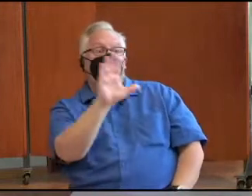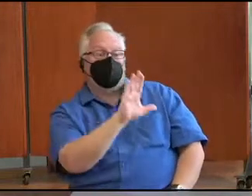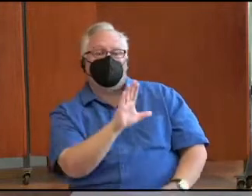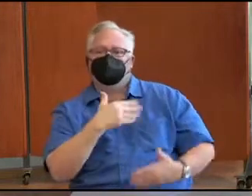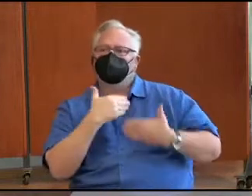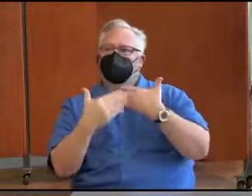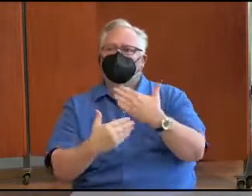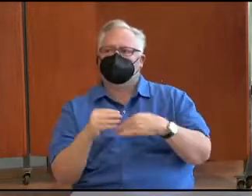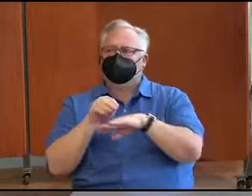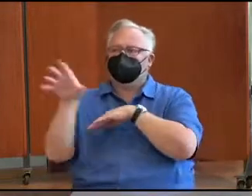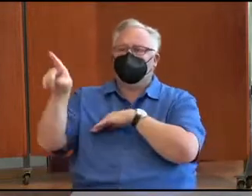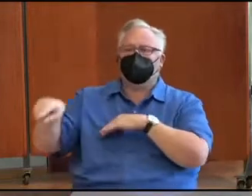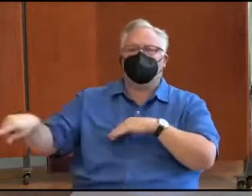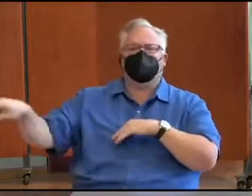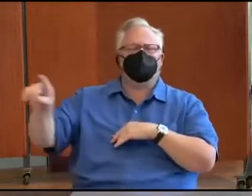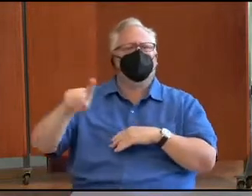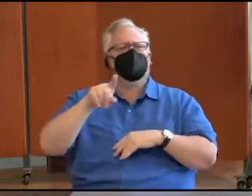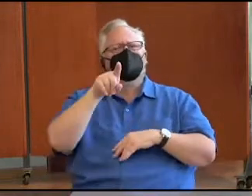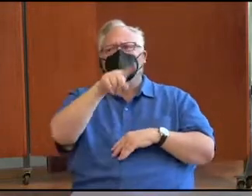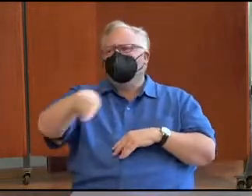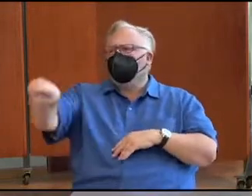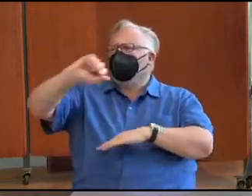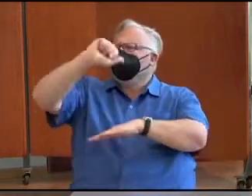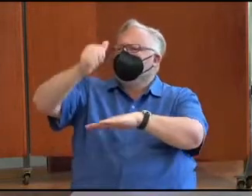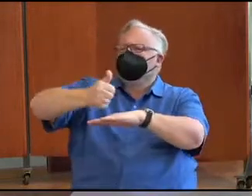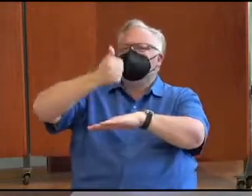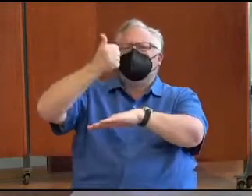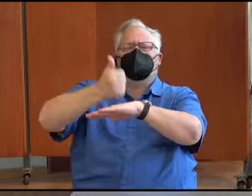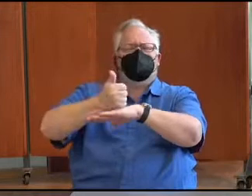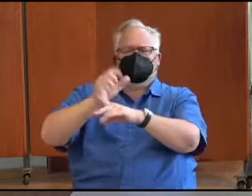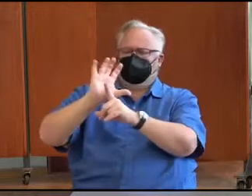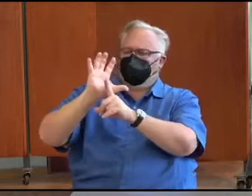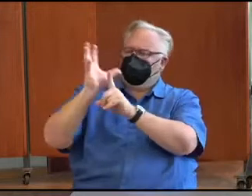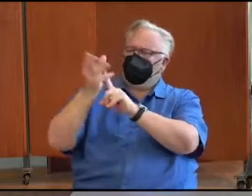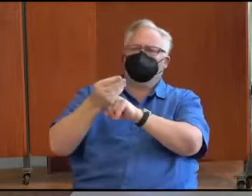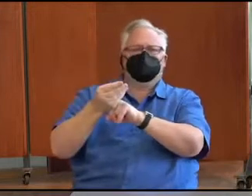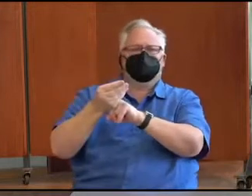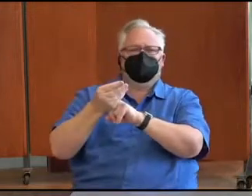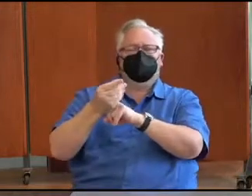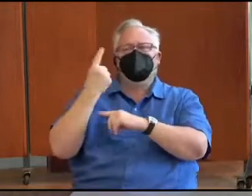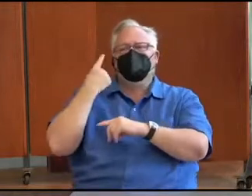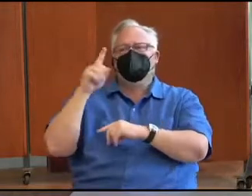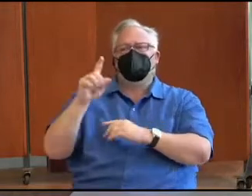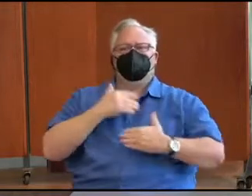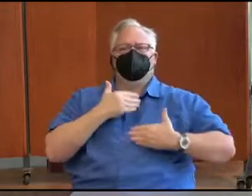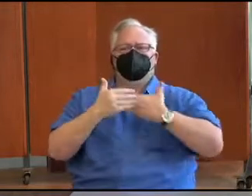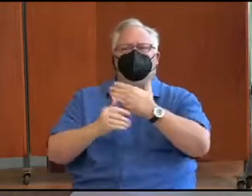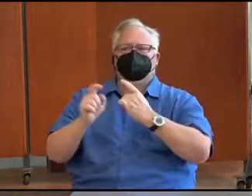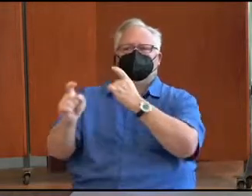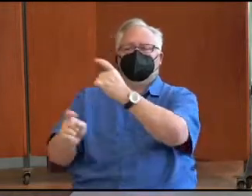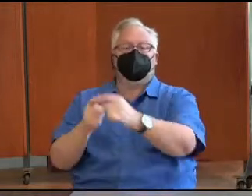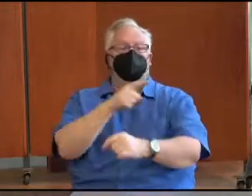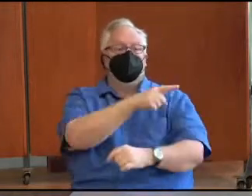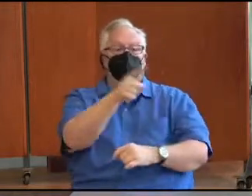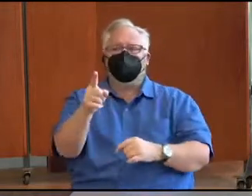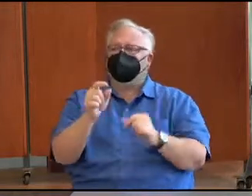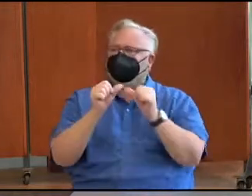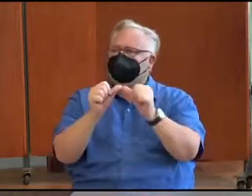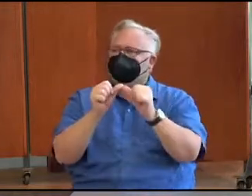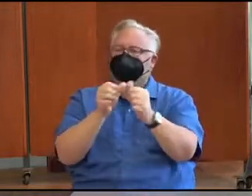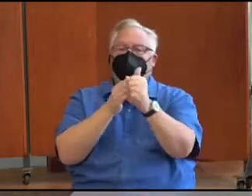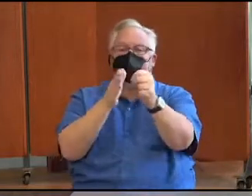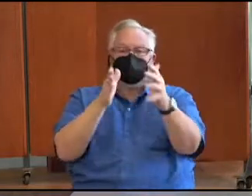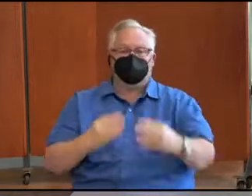Pacific Southwest District of generosity. You all have consistently been a leader and an inspiration to